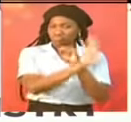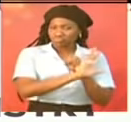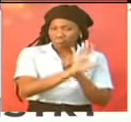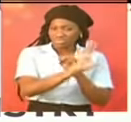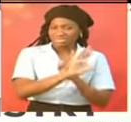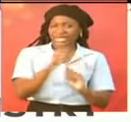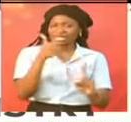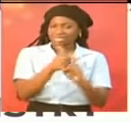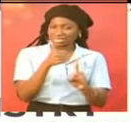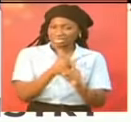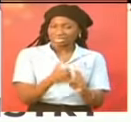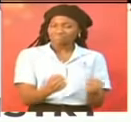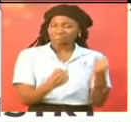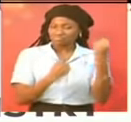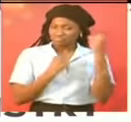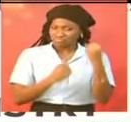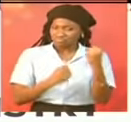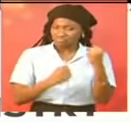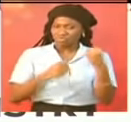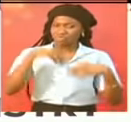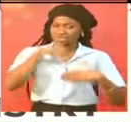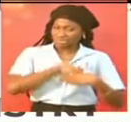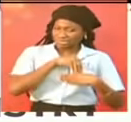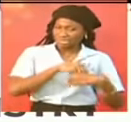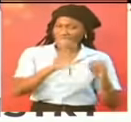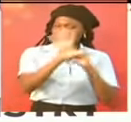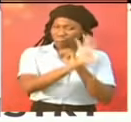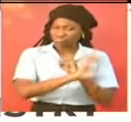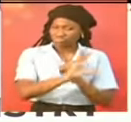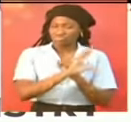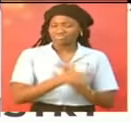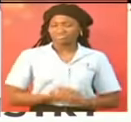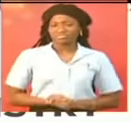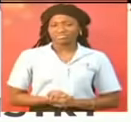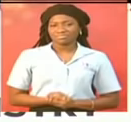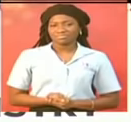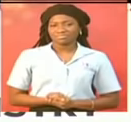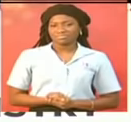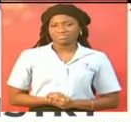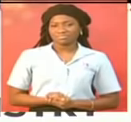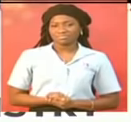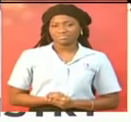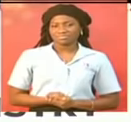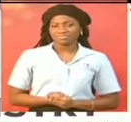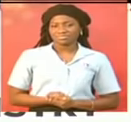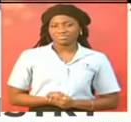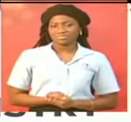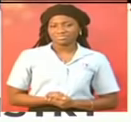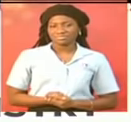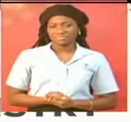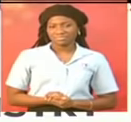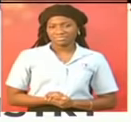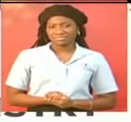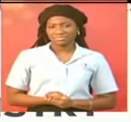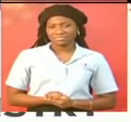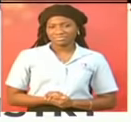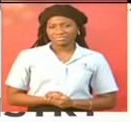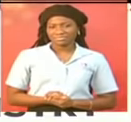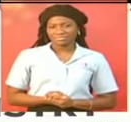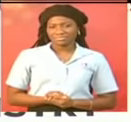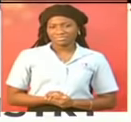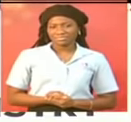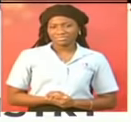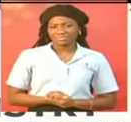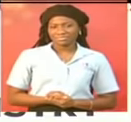the strength of your immune response and the duration, meaning how long that immune response will last.